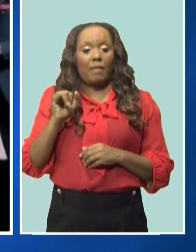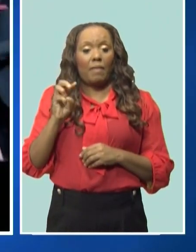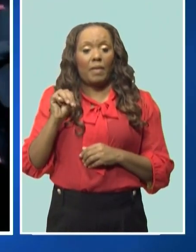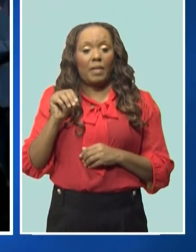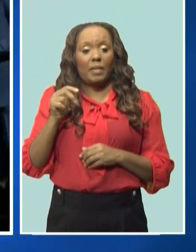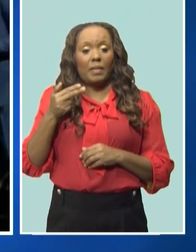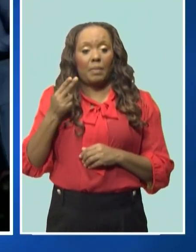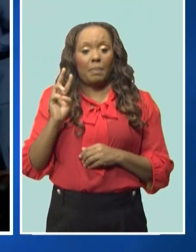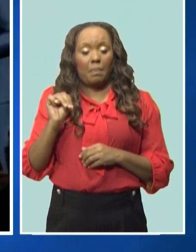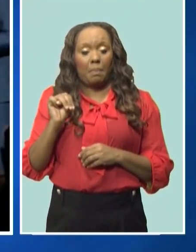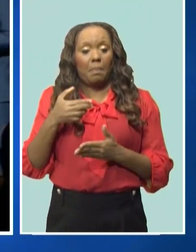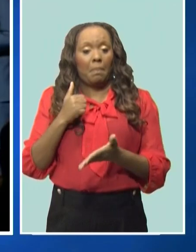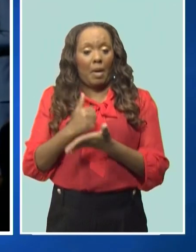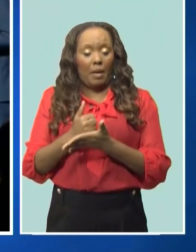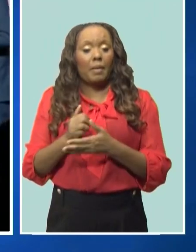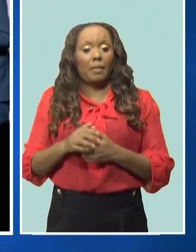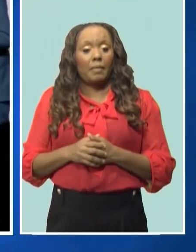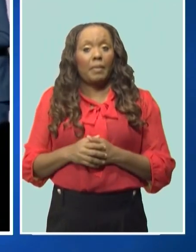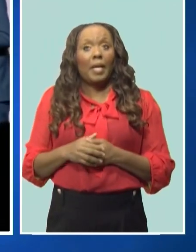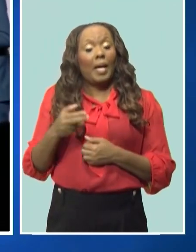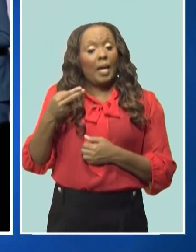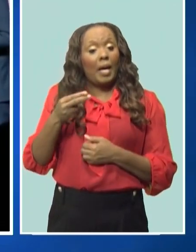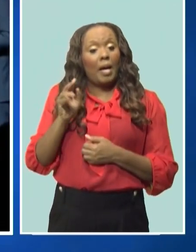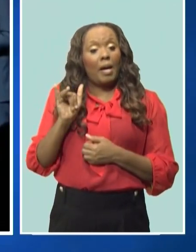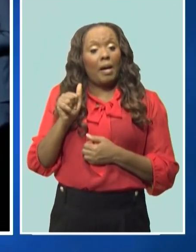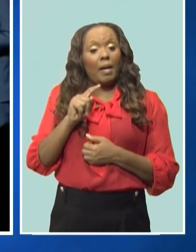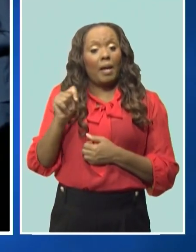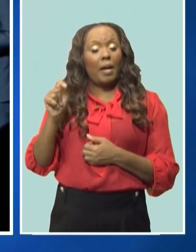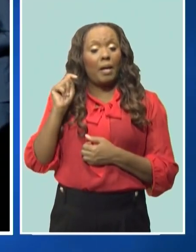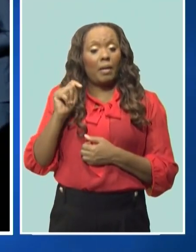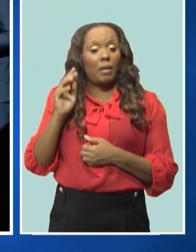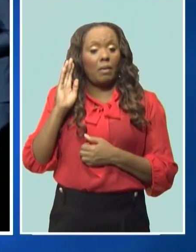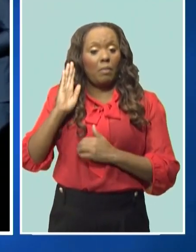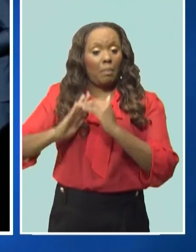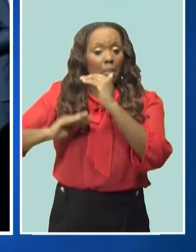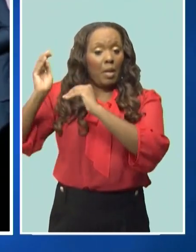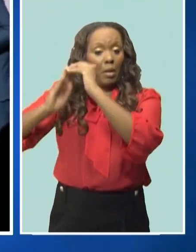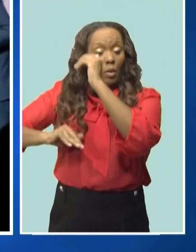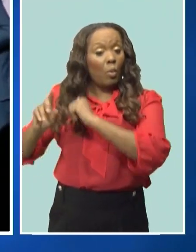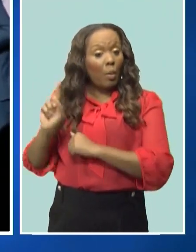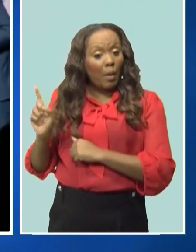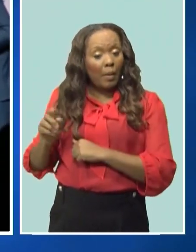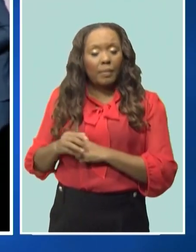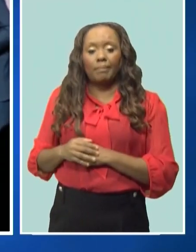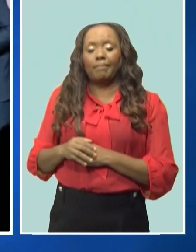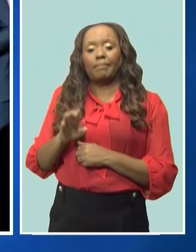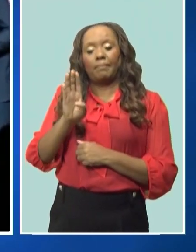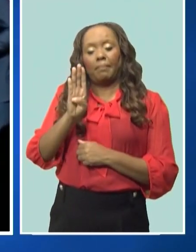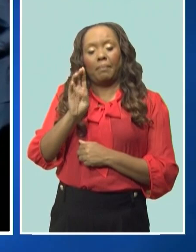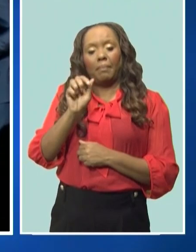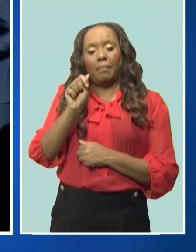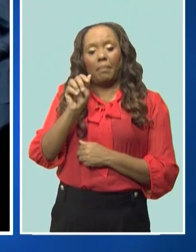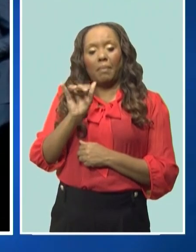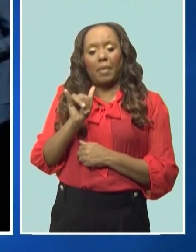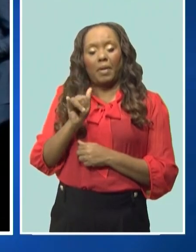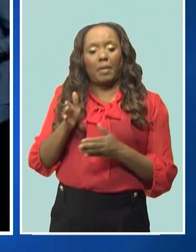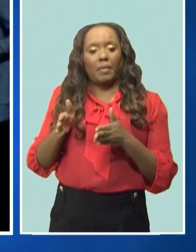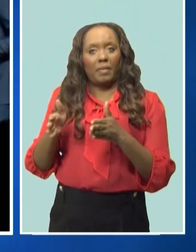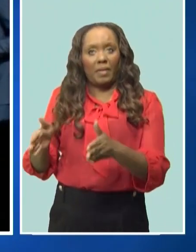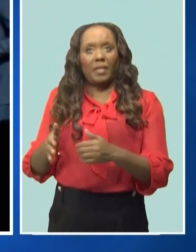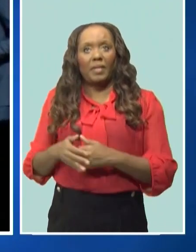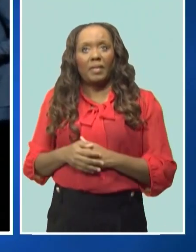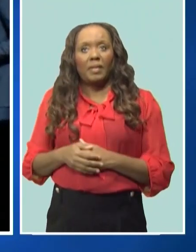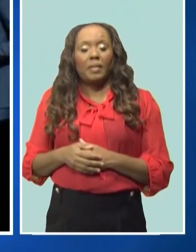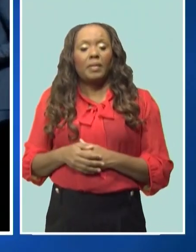to be constructed on lands located at Bay Street in Bridgetown. Executive Chairman of the Maloney Group, Mark Maloney, signed off on the